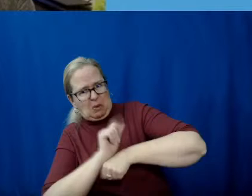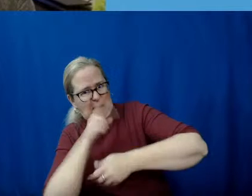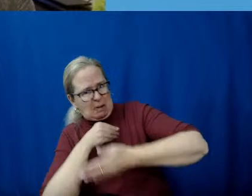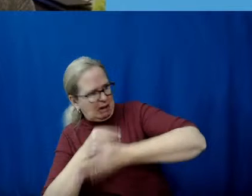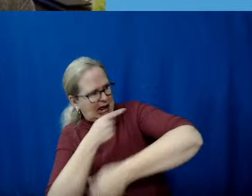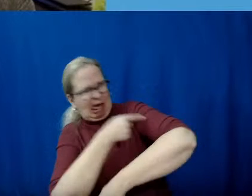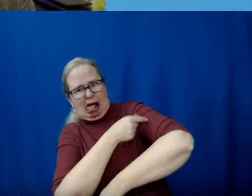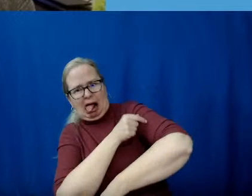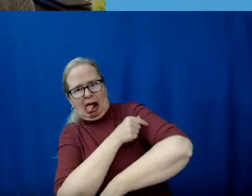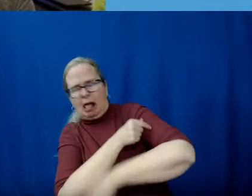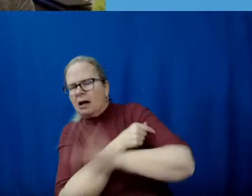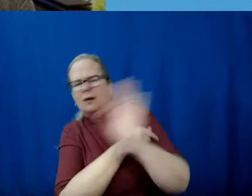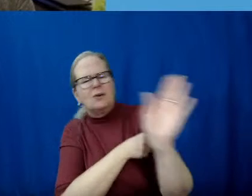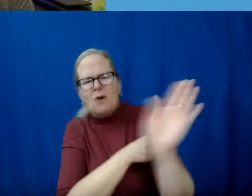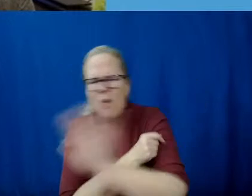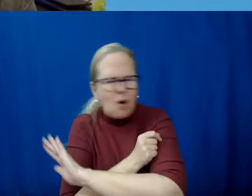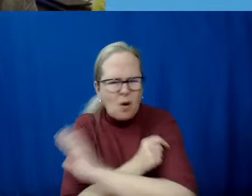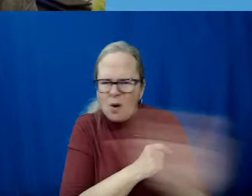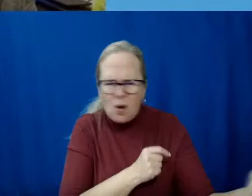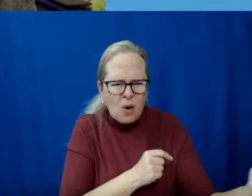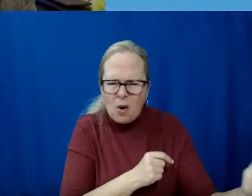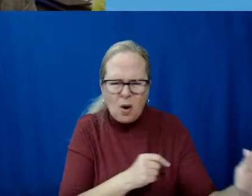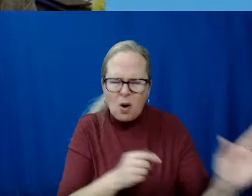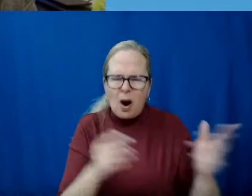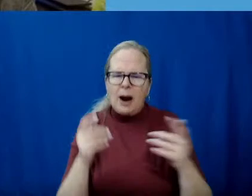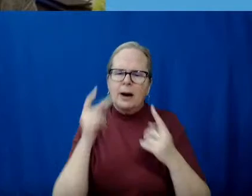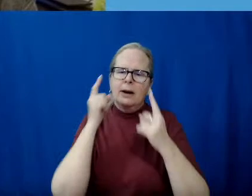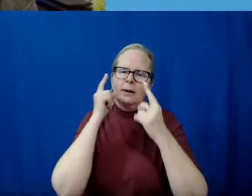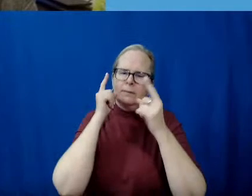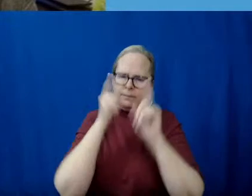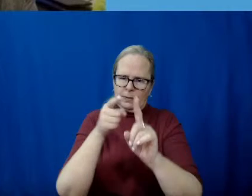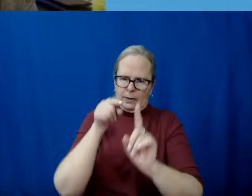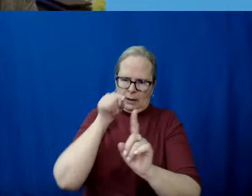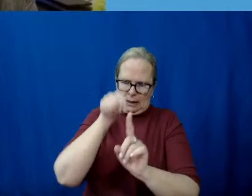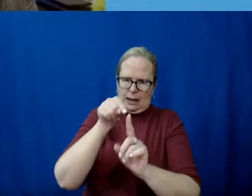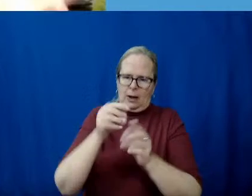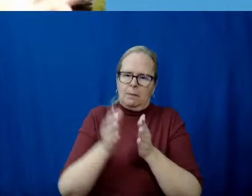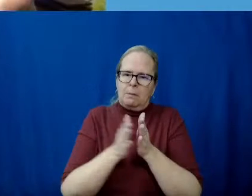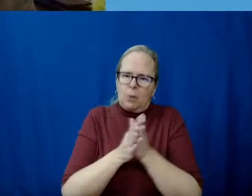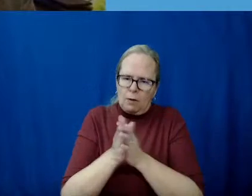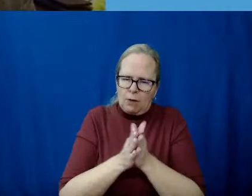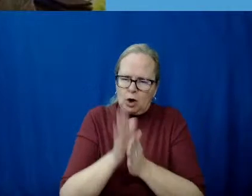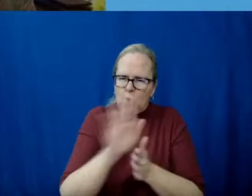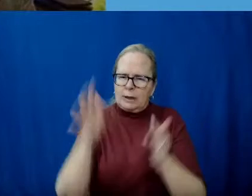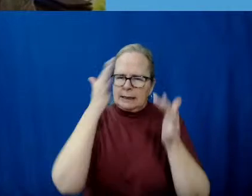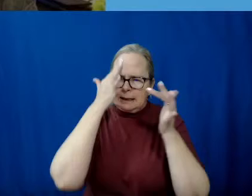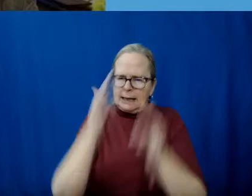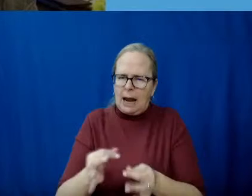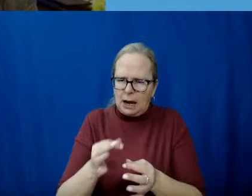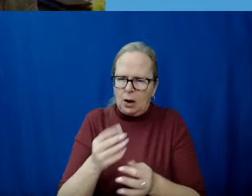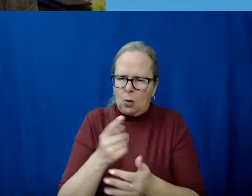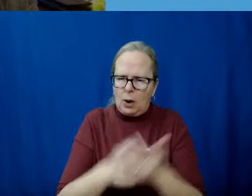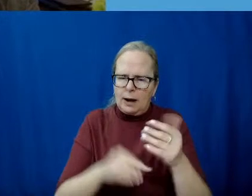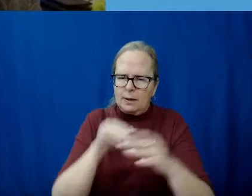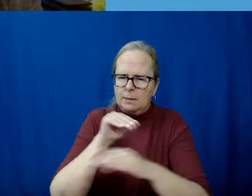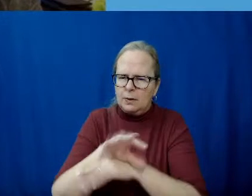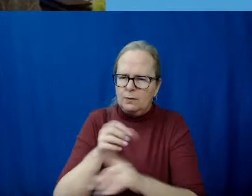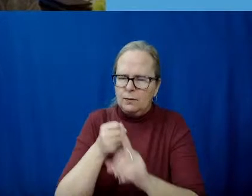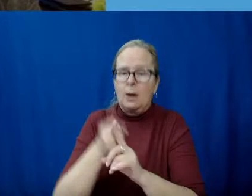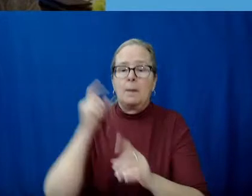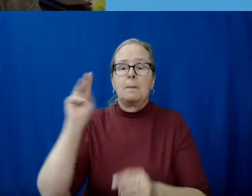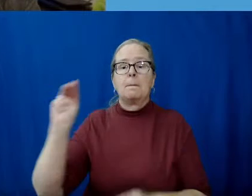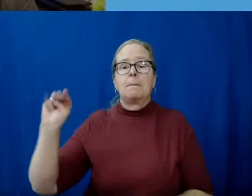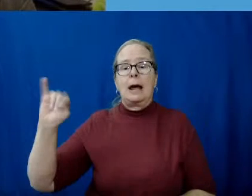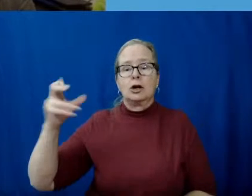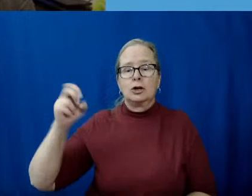making? And so how do we encourage the government to share that? And Ubaka, please. But so I'll offer a nuanced disagreement. Sorry, Michelle.